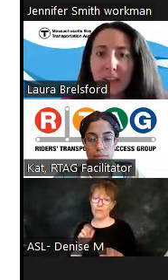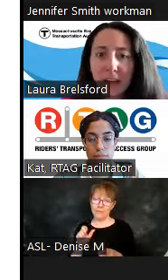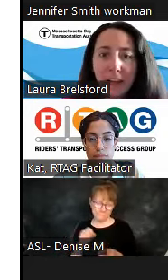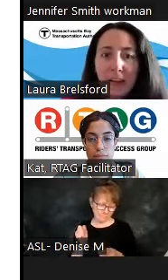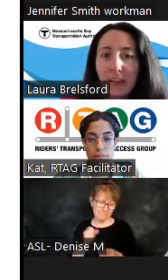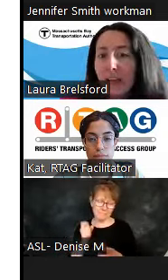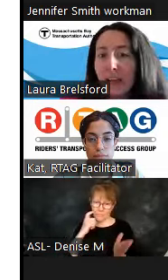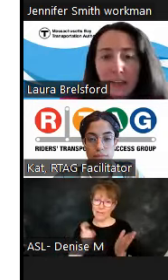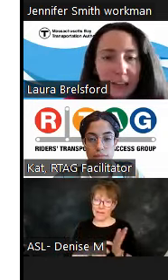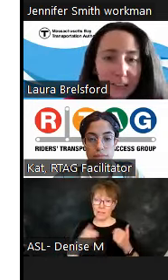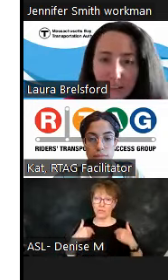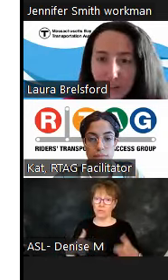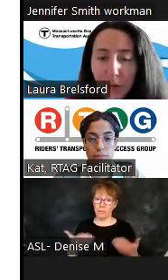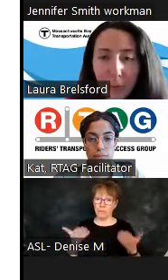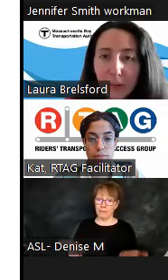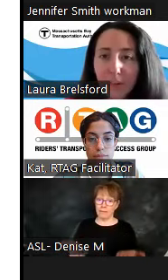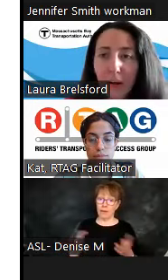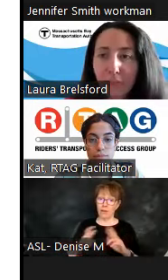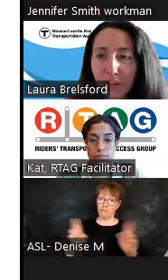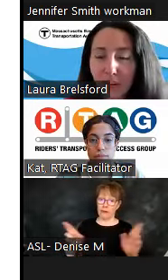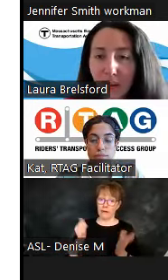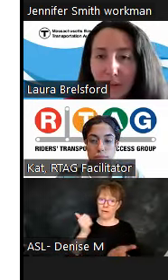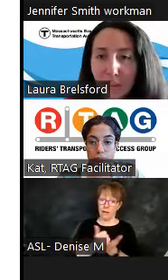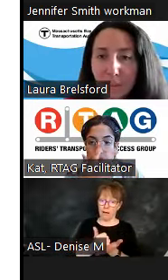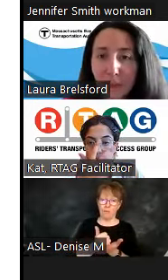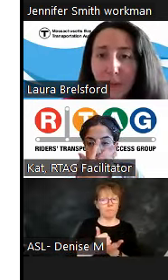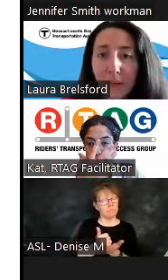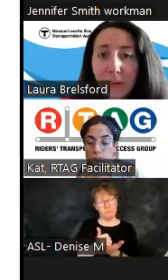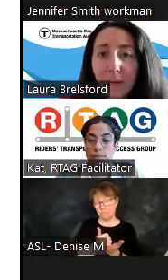needed is often